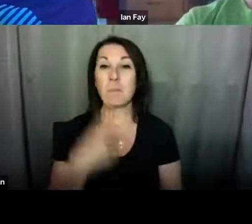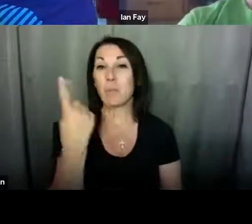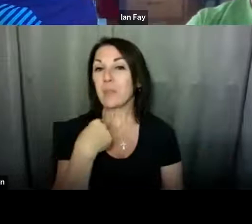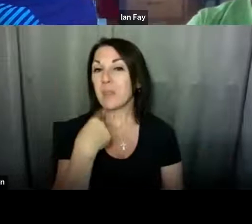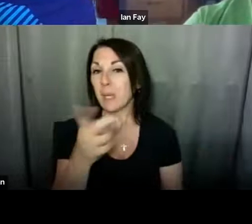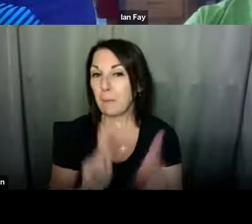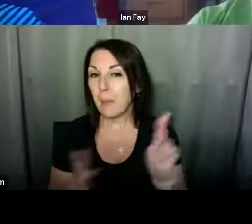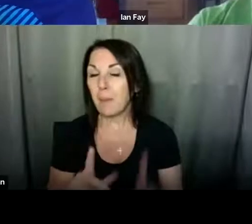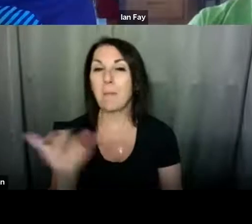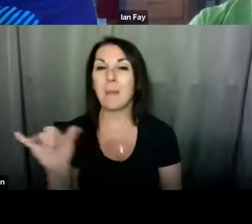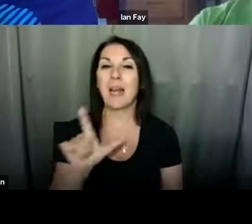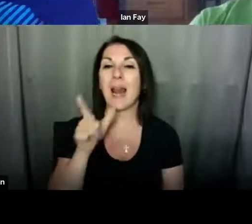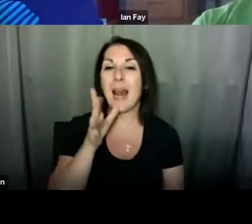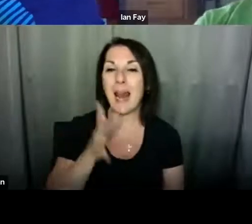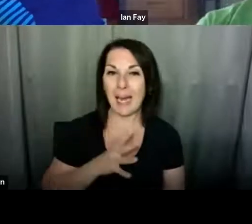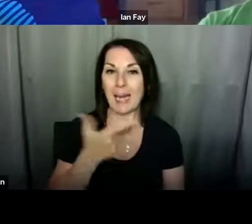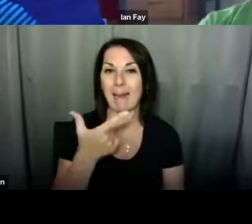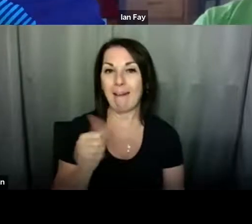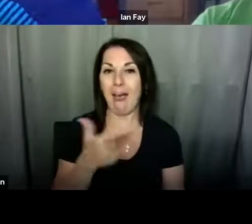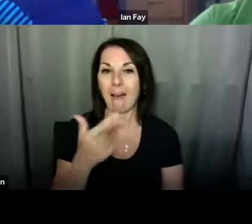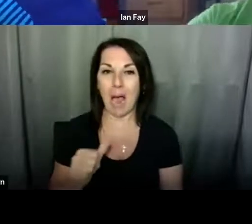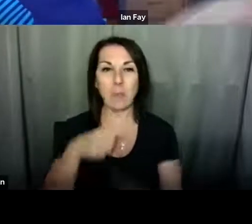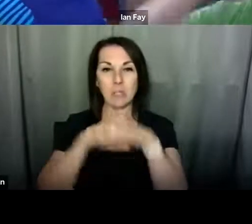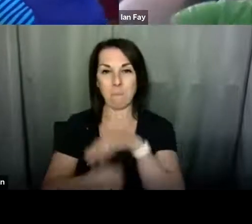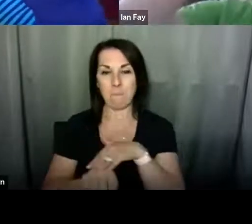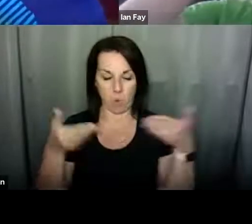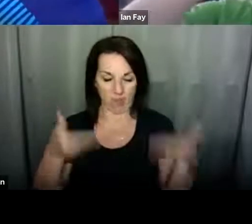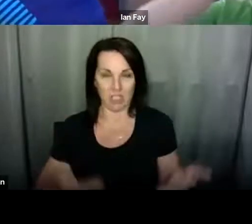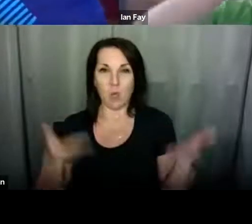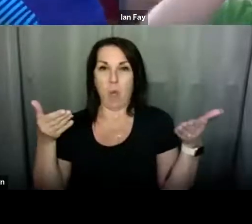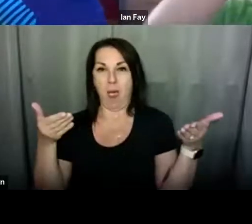Lady Gaga, I was born this way. This is who I am.